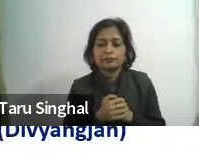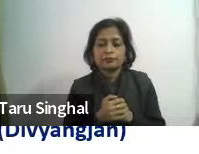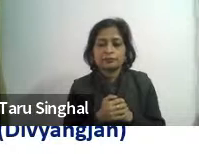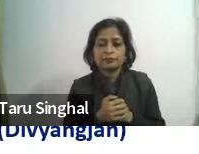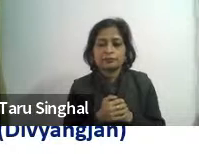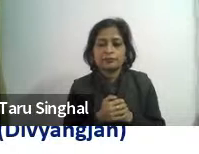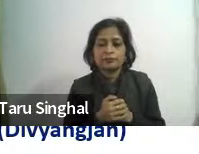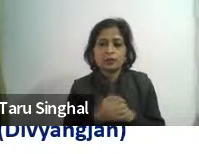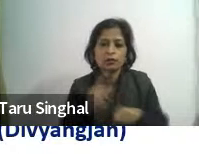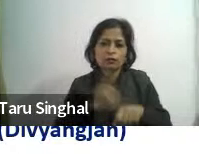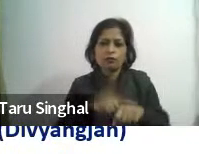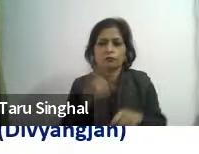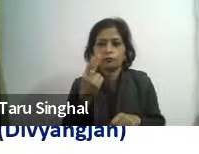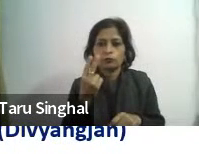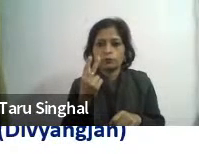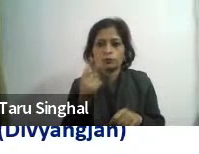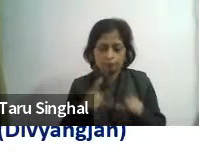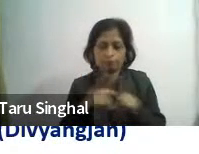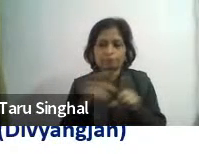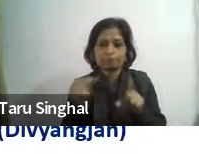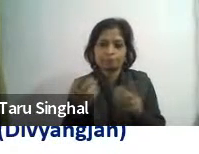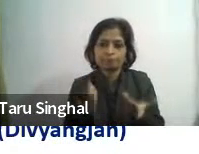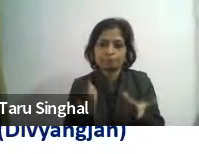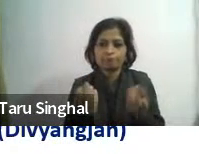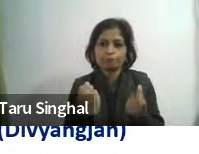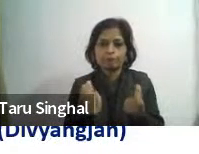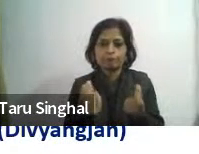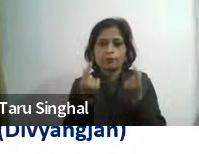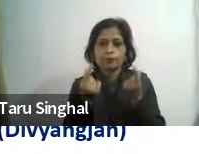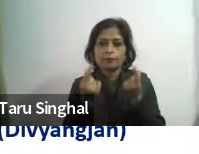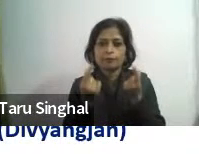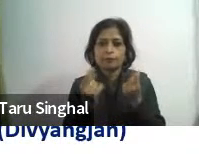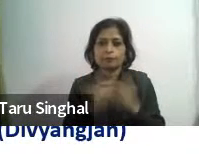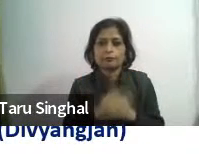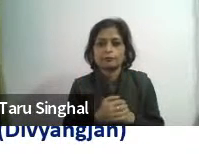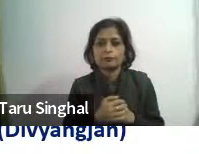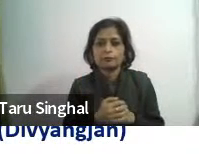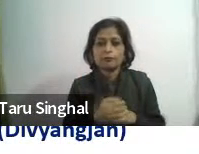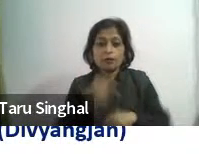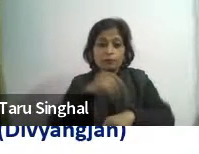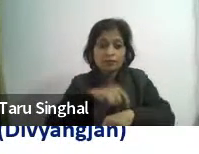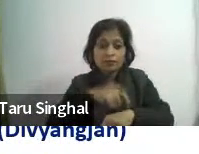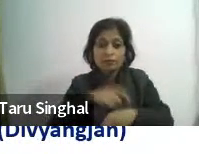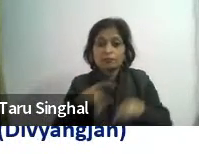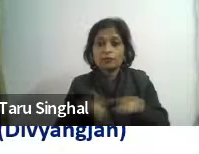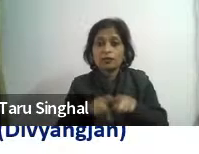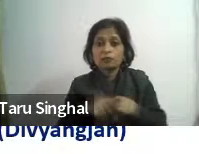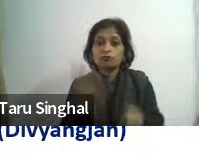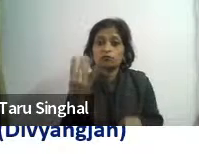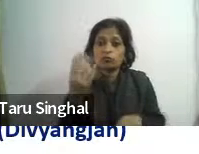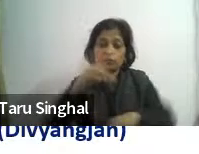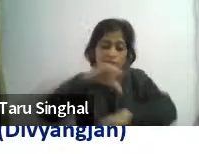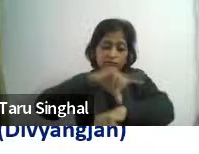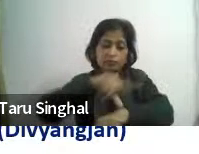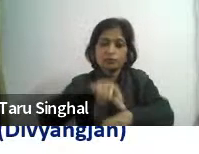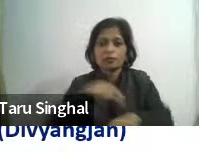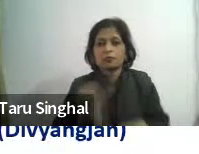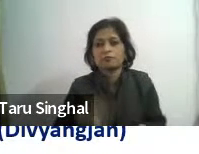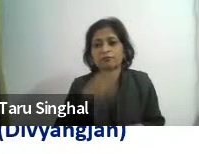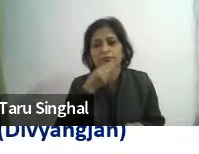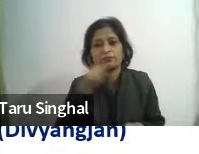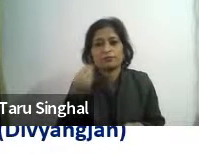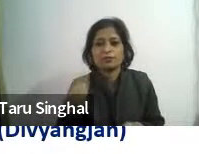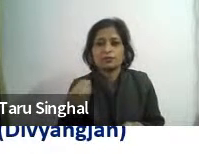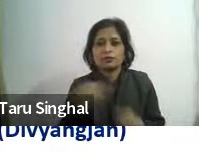2 minutes, ma'am. It's getting done. We are 4 minutes late, Betty. I think we should just start. That Hanji. can wait. This you